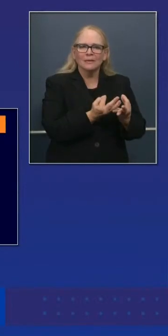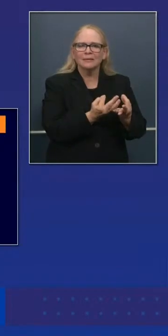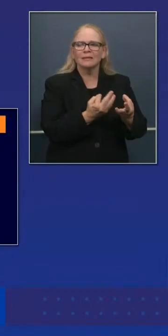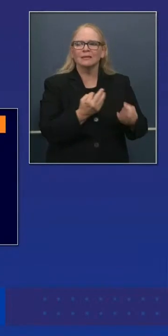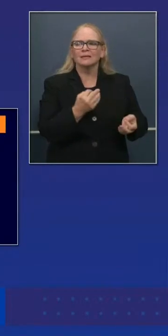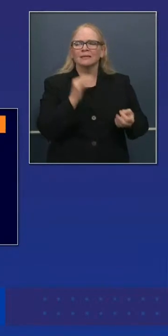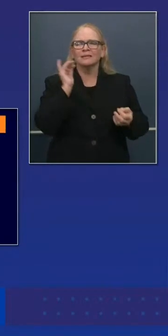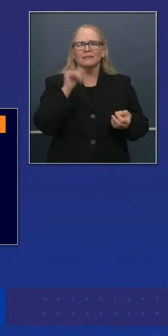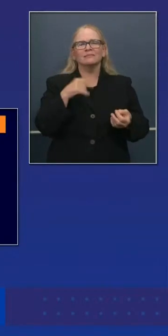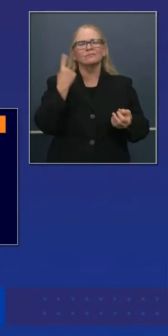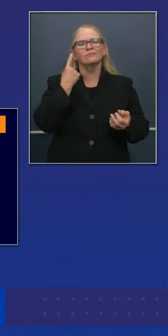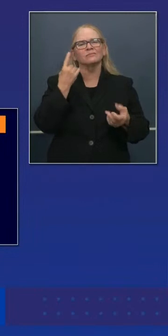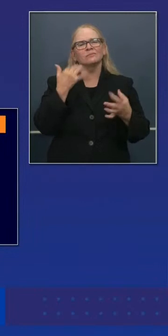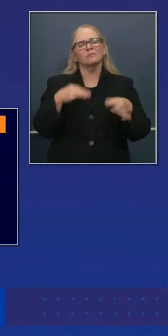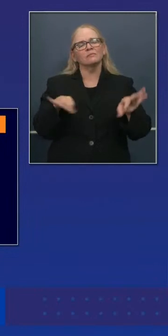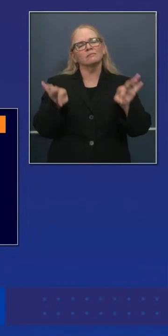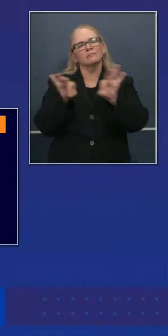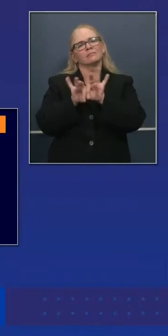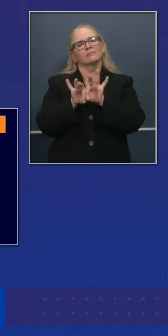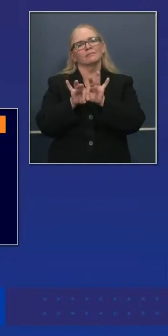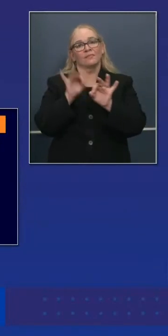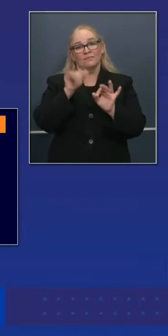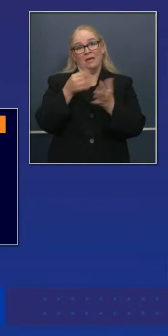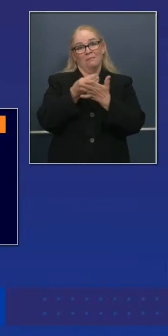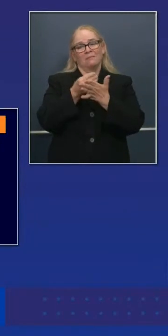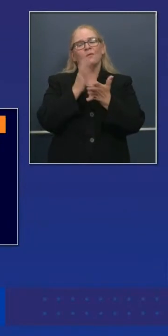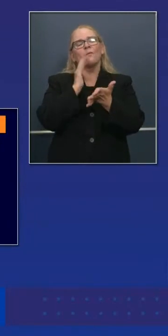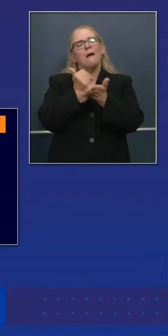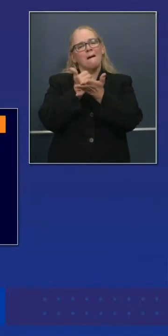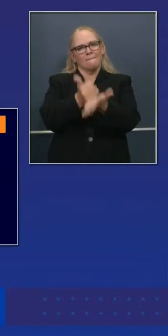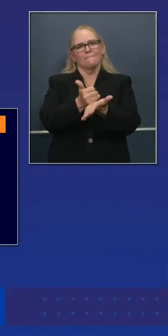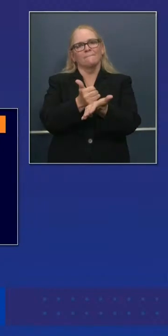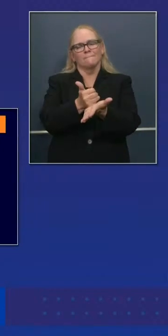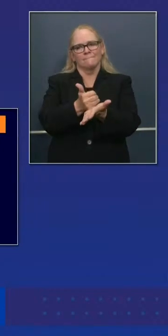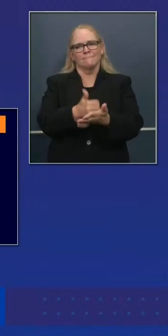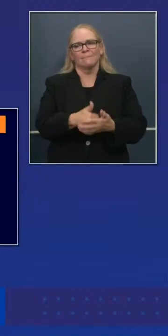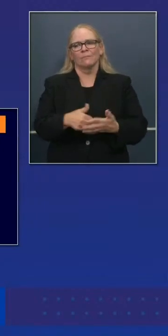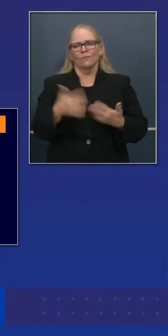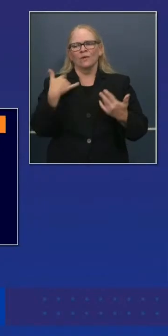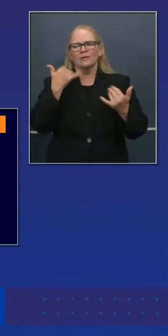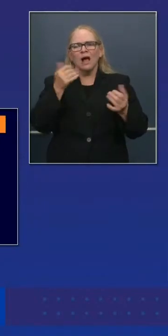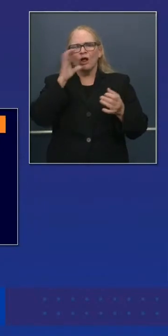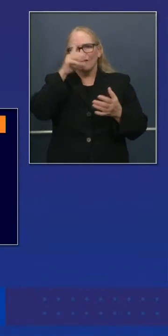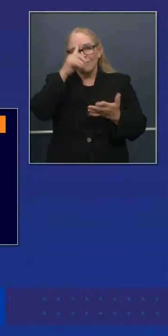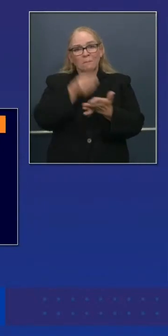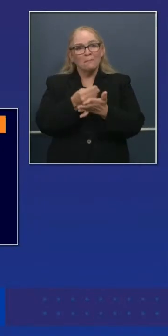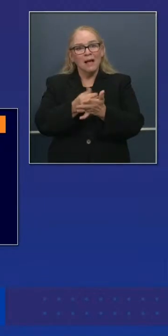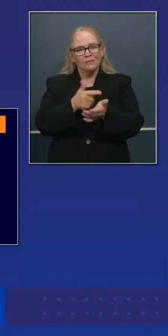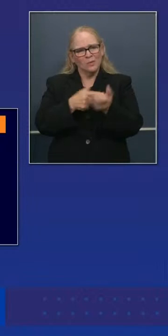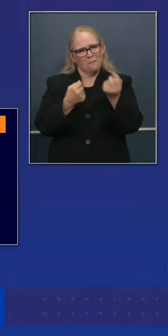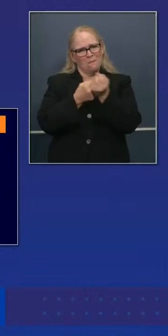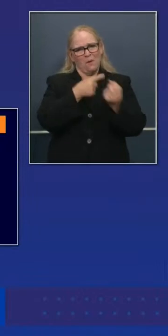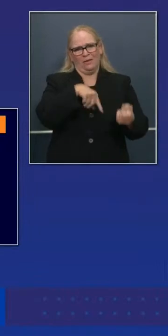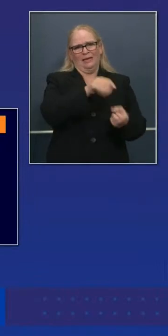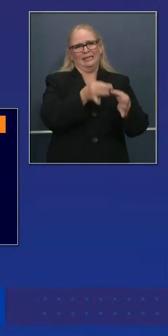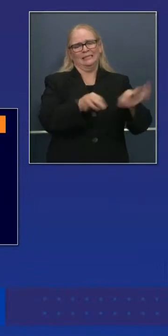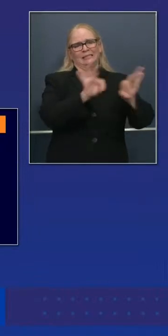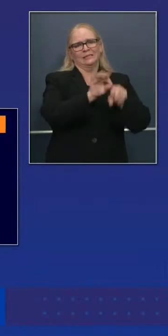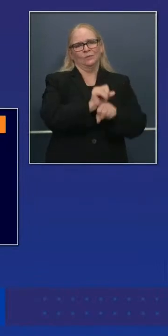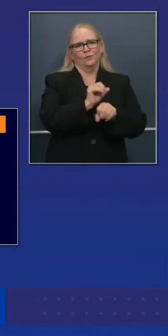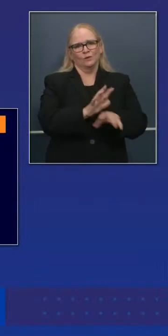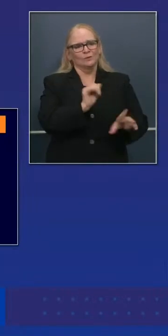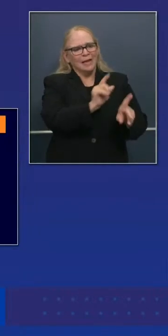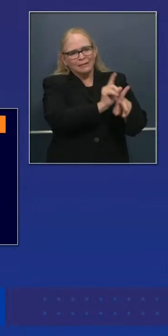bucket that's represented in this slide and these efforts. Again, in the lens of cultural competency, in the lens that we must look